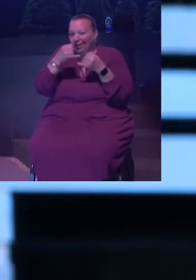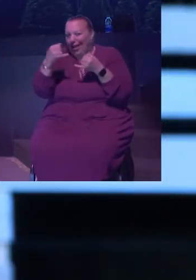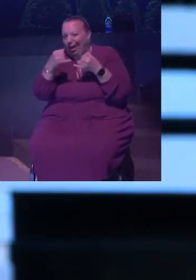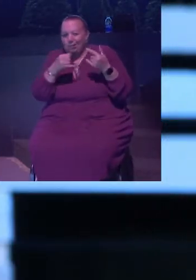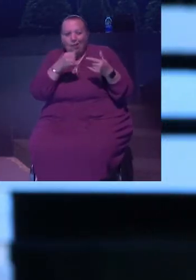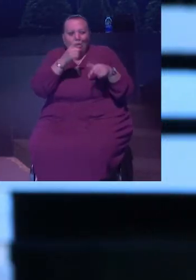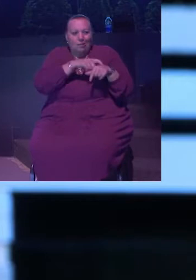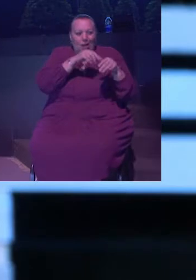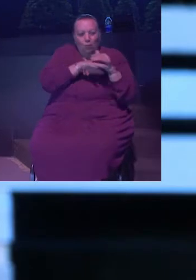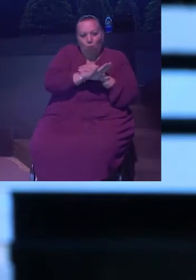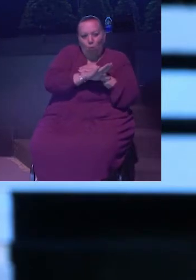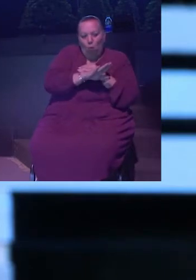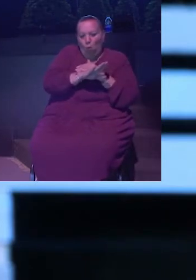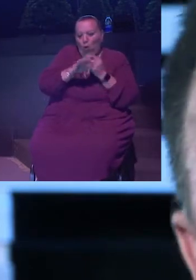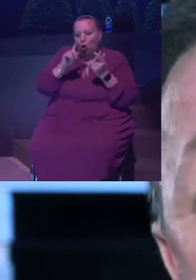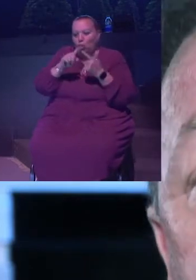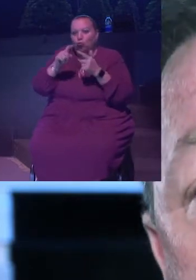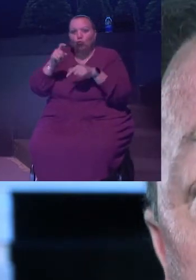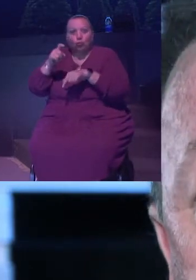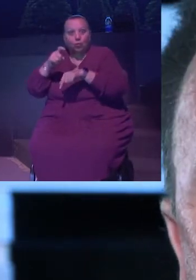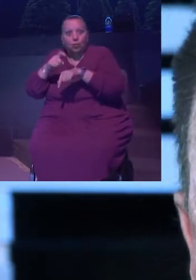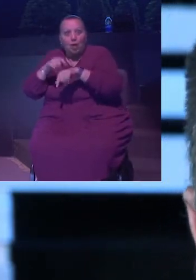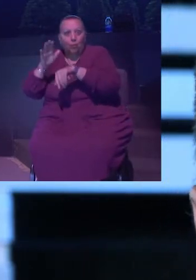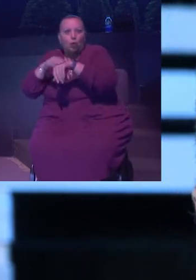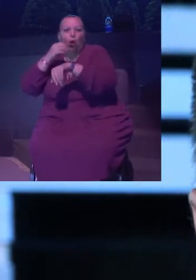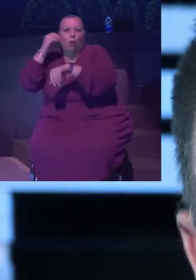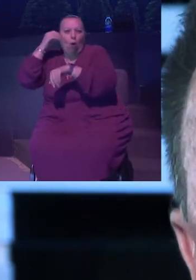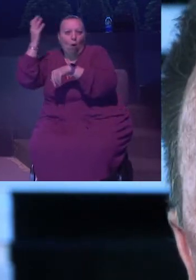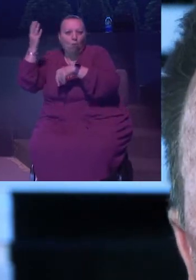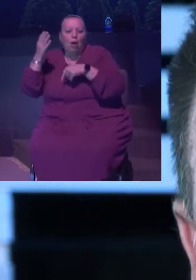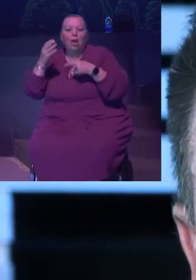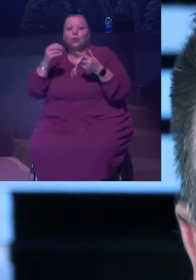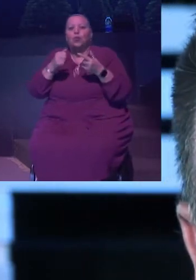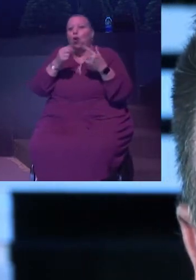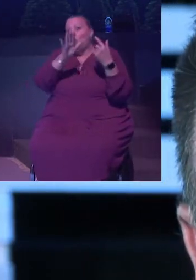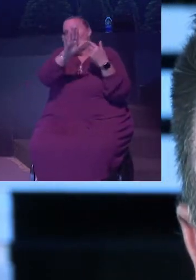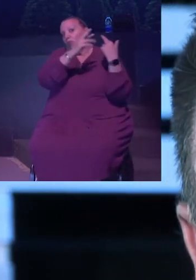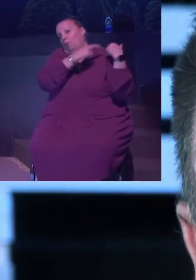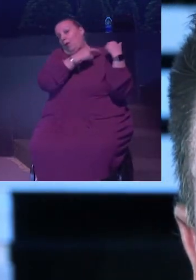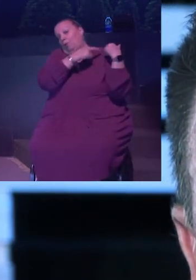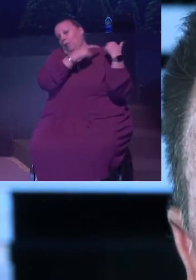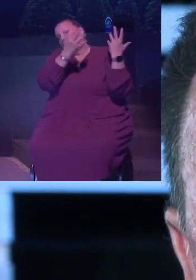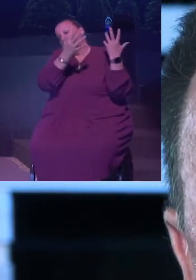you were born and the time that you are called home. And so your responsibility